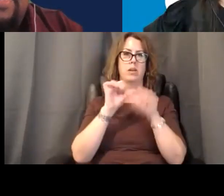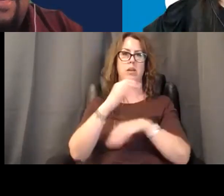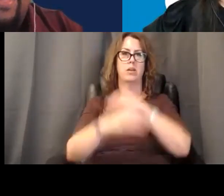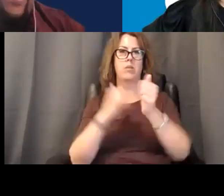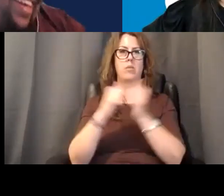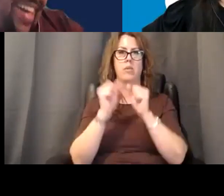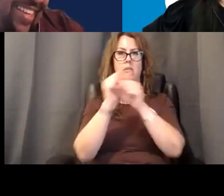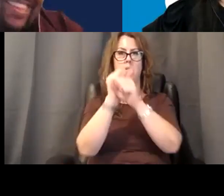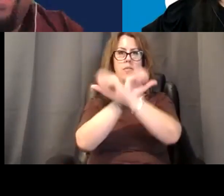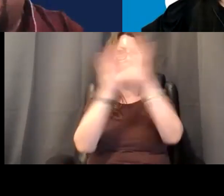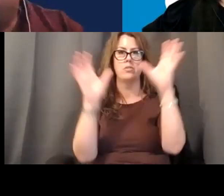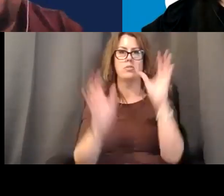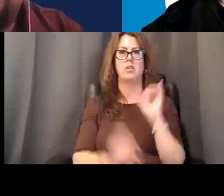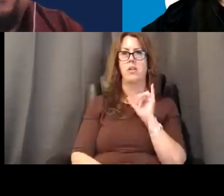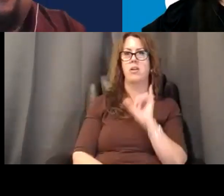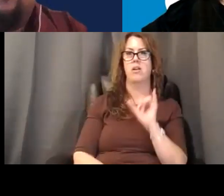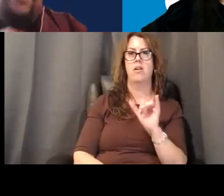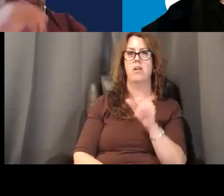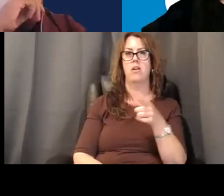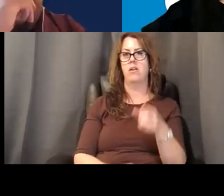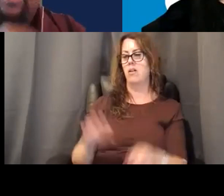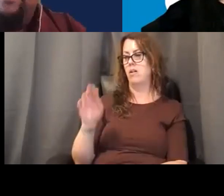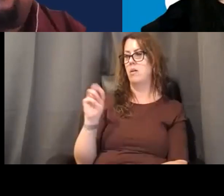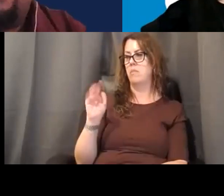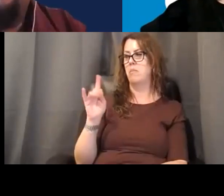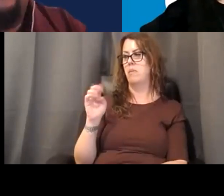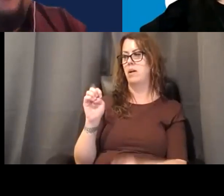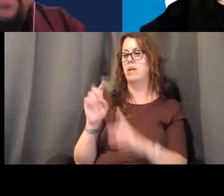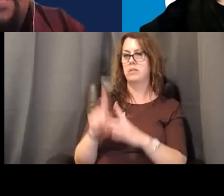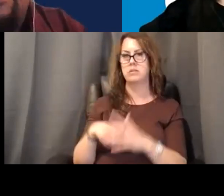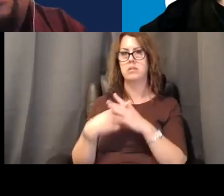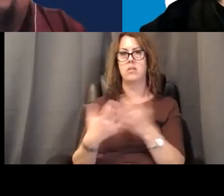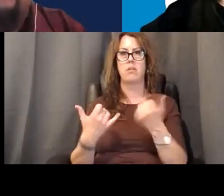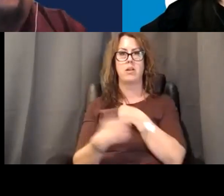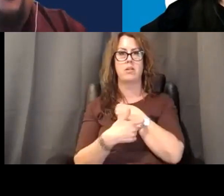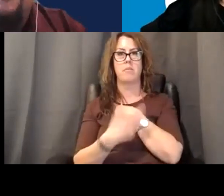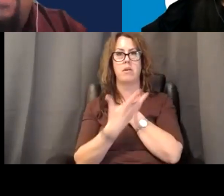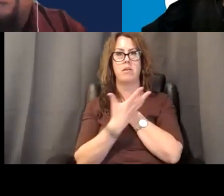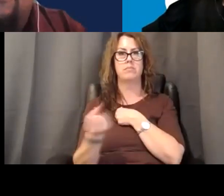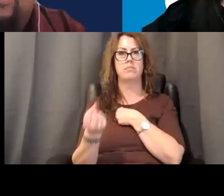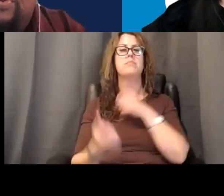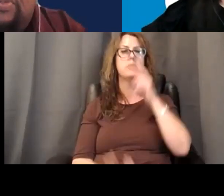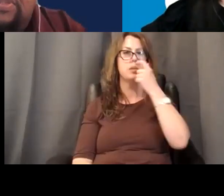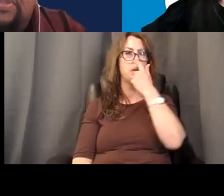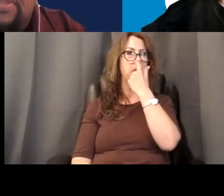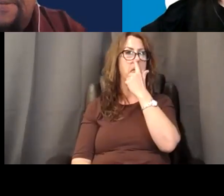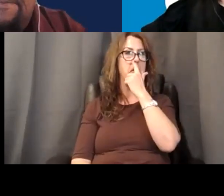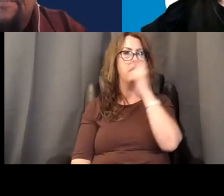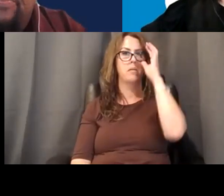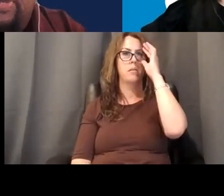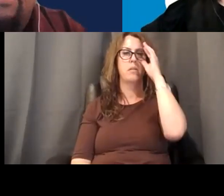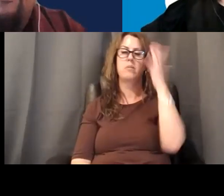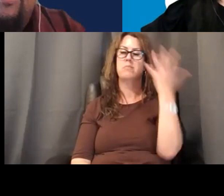You want to start? Yeah. Yeah, I mean, just because we're short on time. I mean, I just think it's, you know, it's not